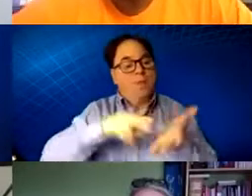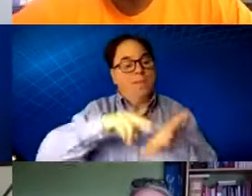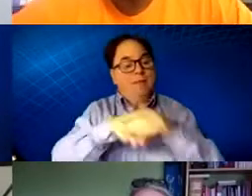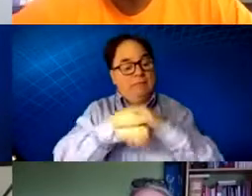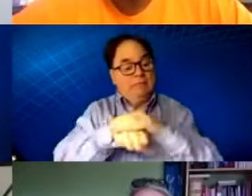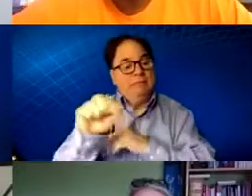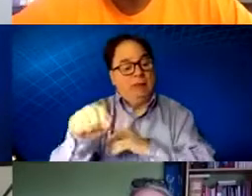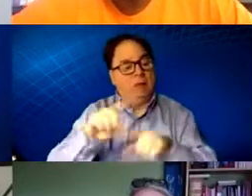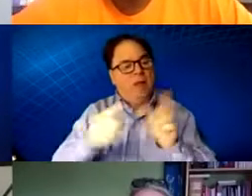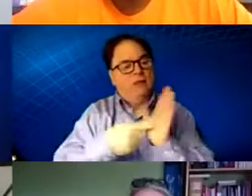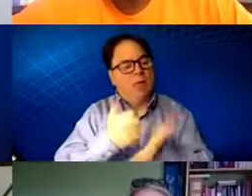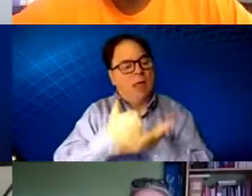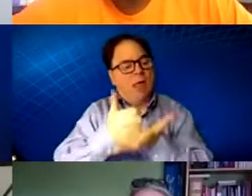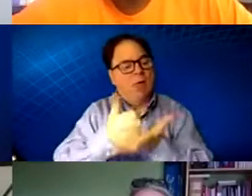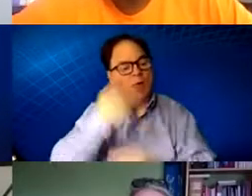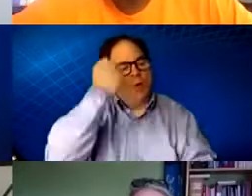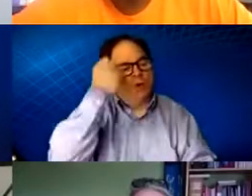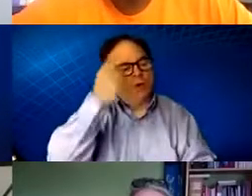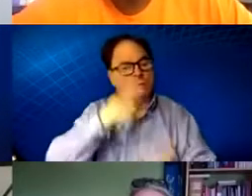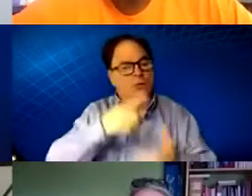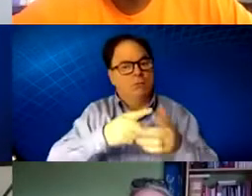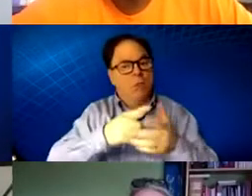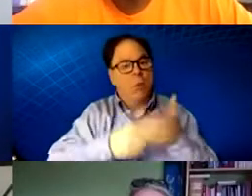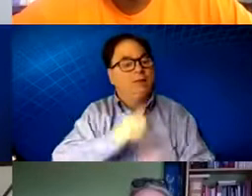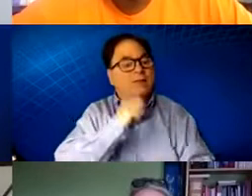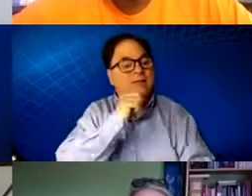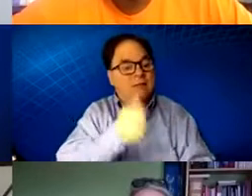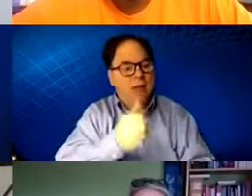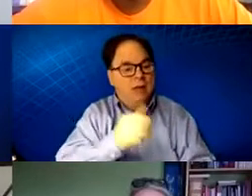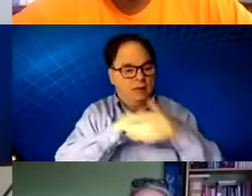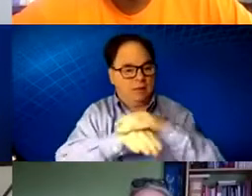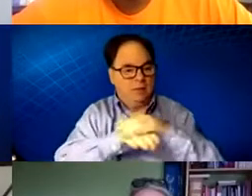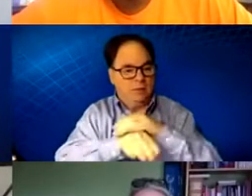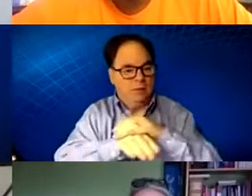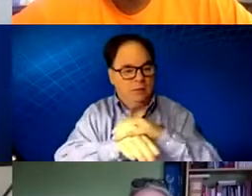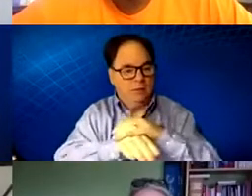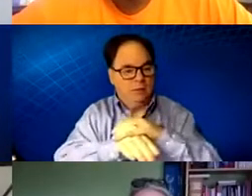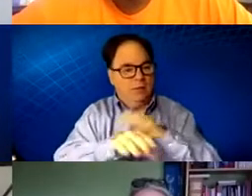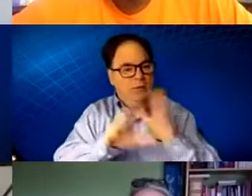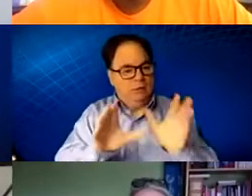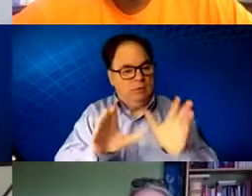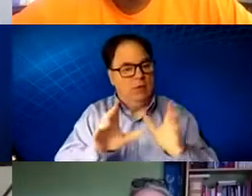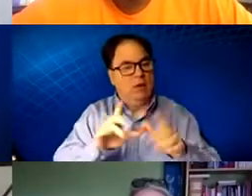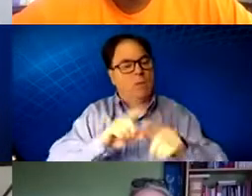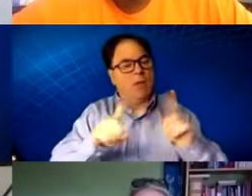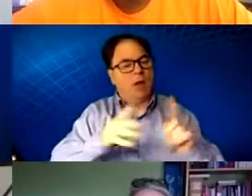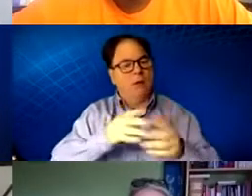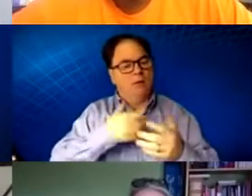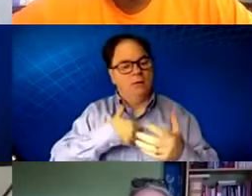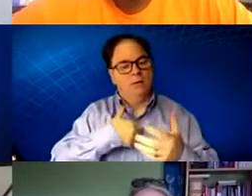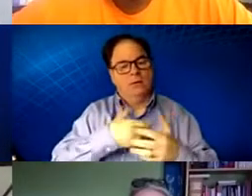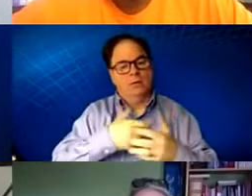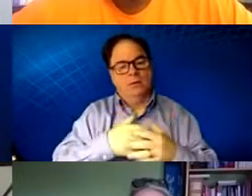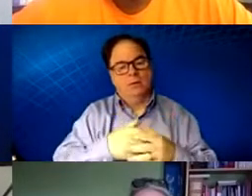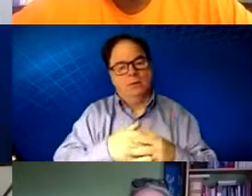So Yes. I want to talk about what accessibility means. Whoops. Hang on